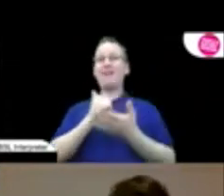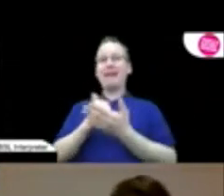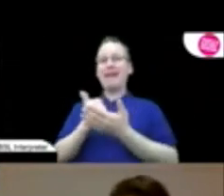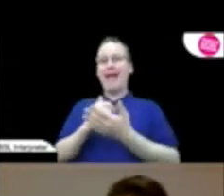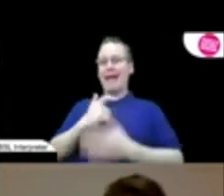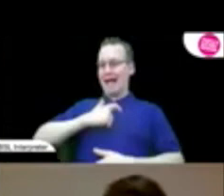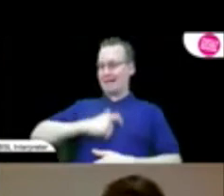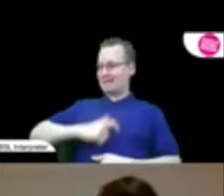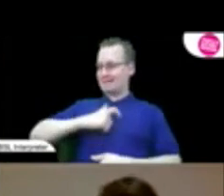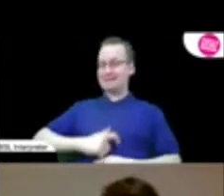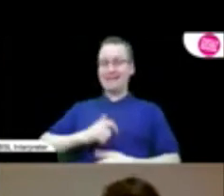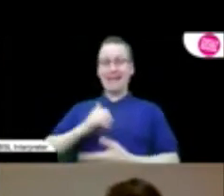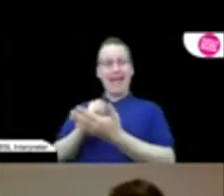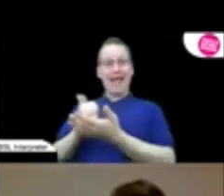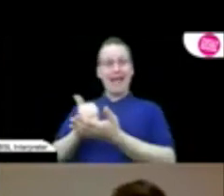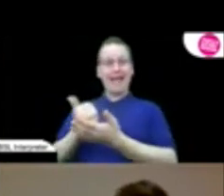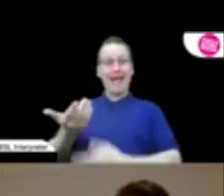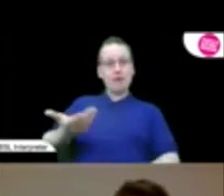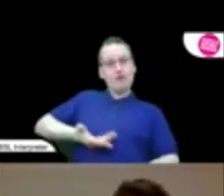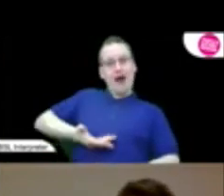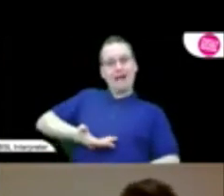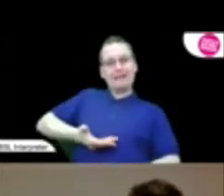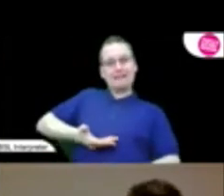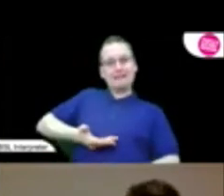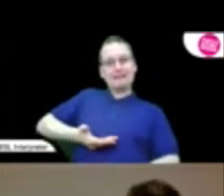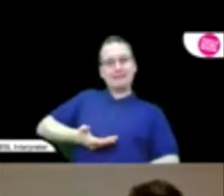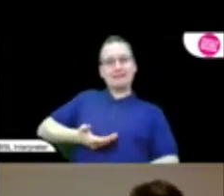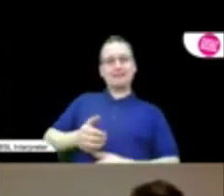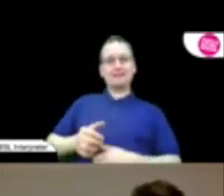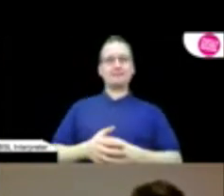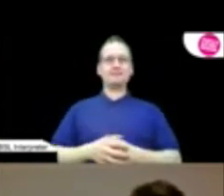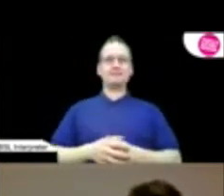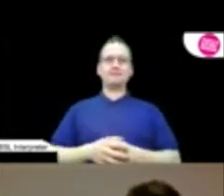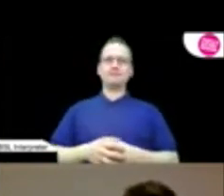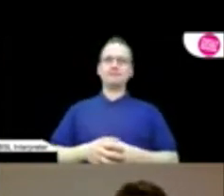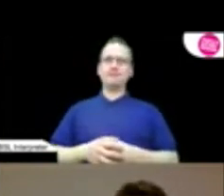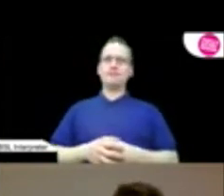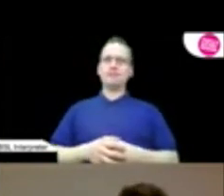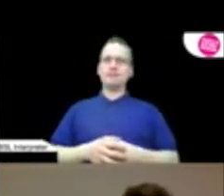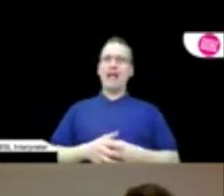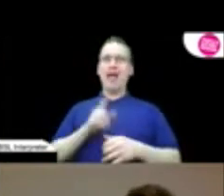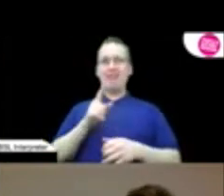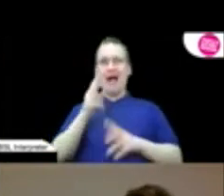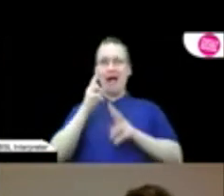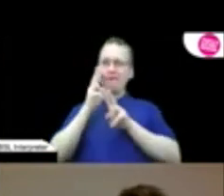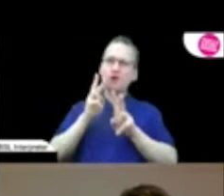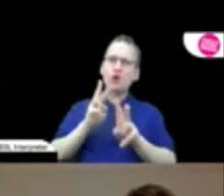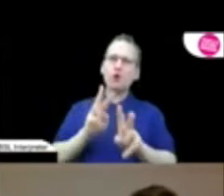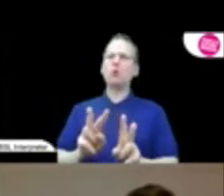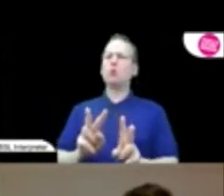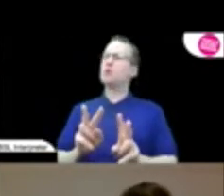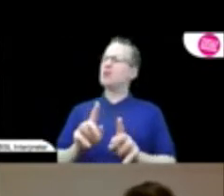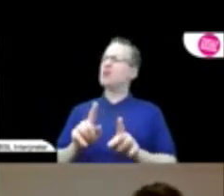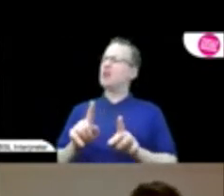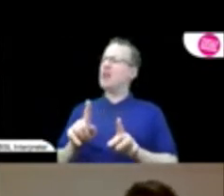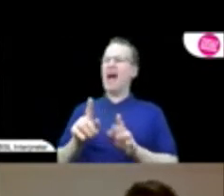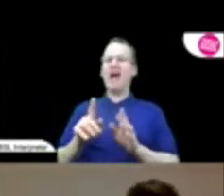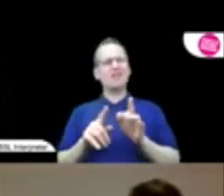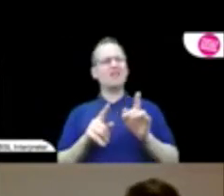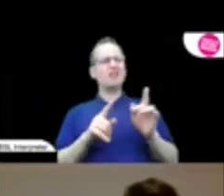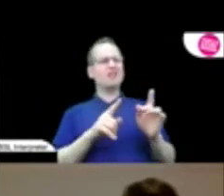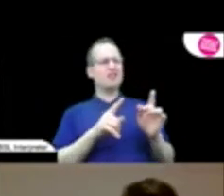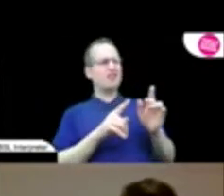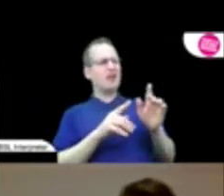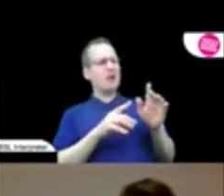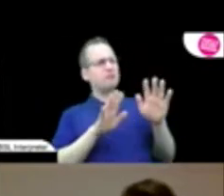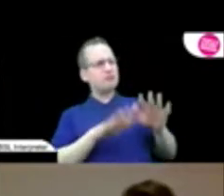gay rights with nationalism. And kind of taking the view that, you know, in Britain, in the West, we've won